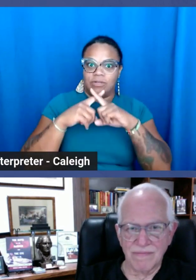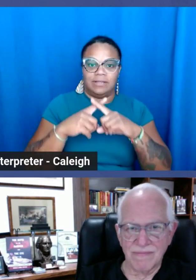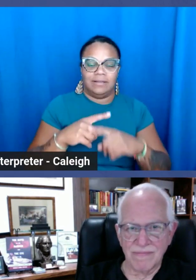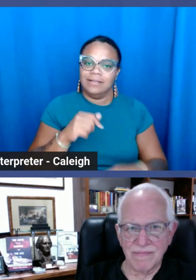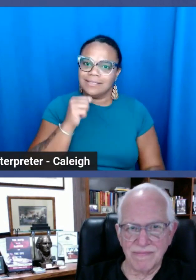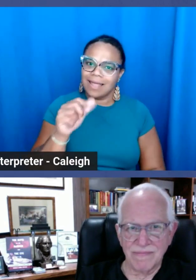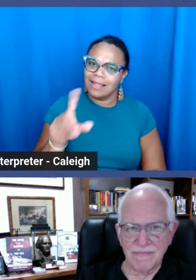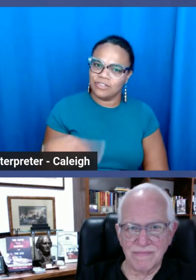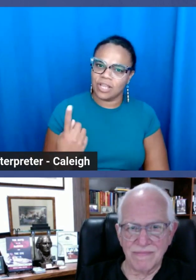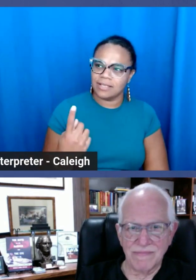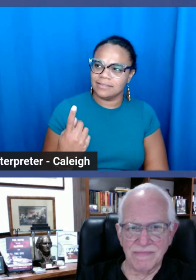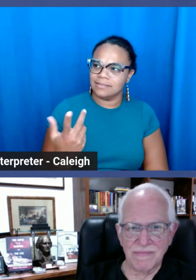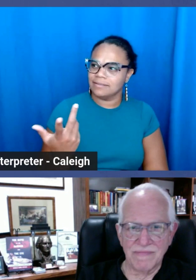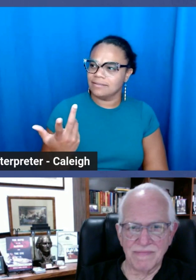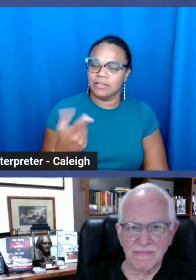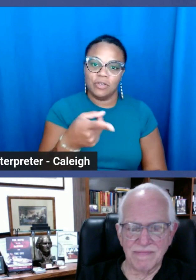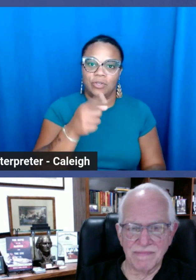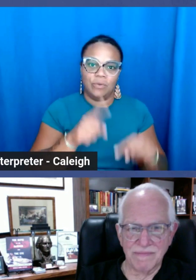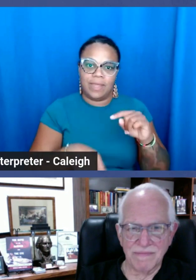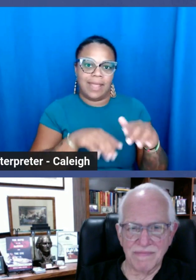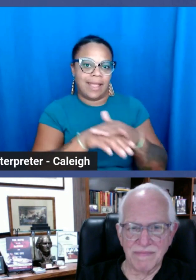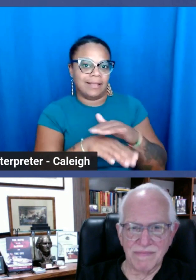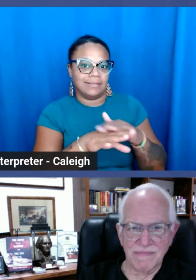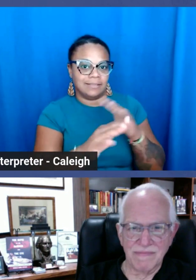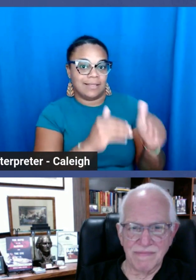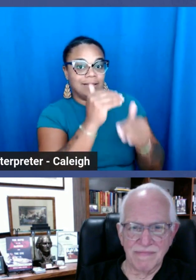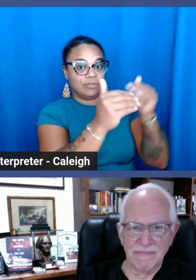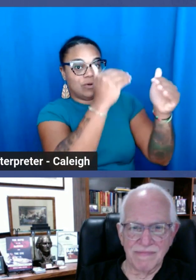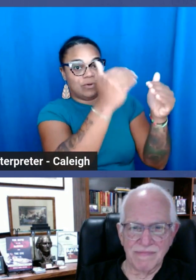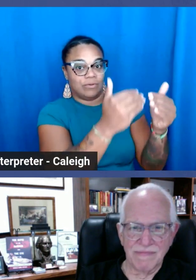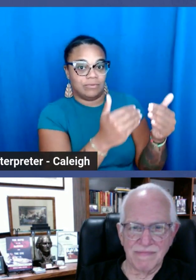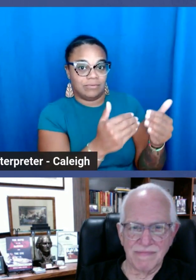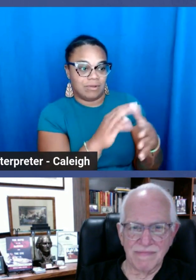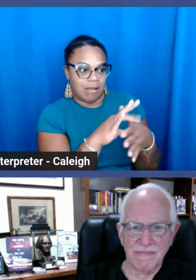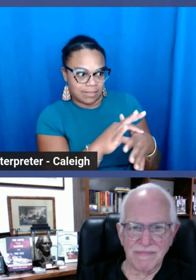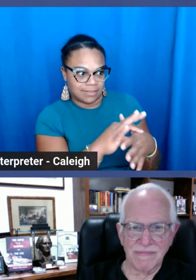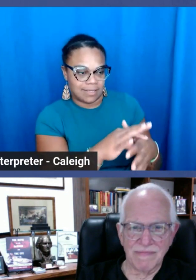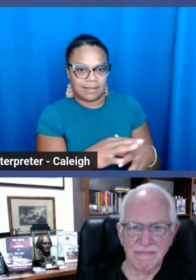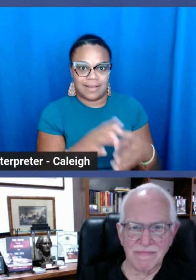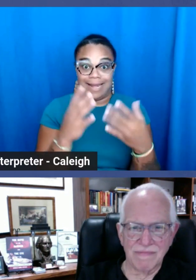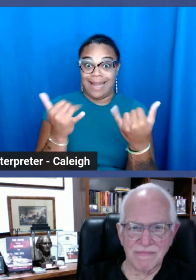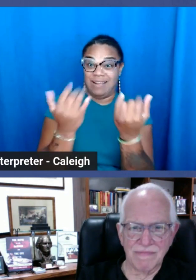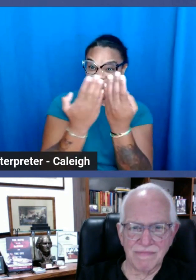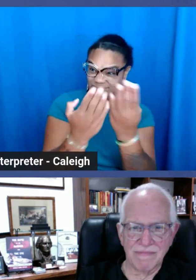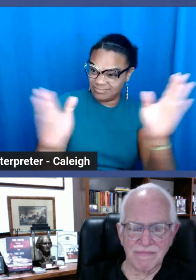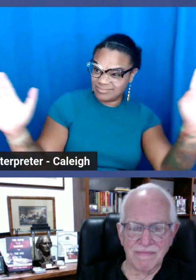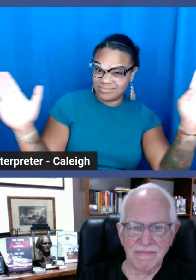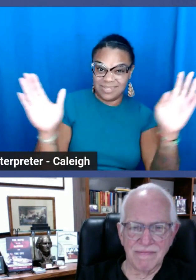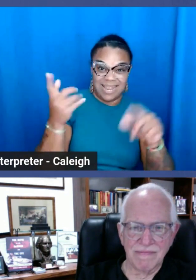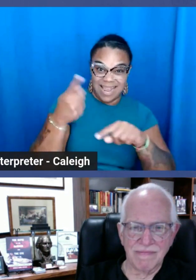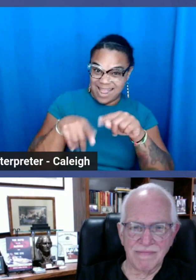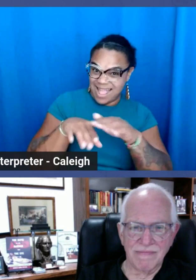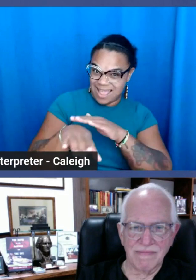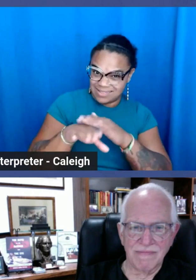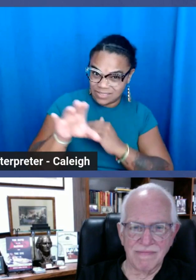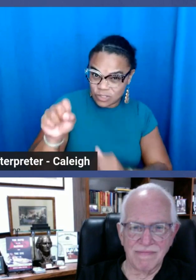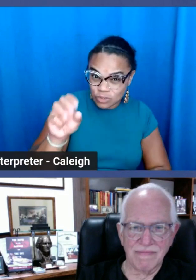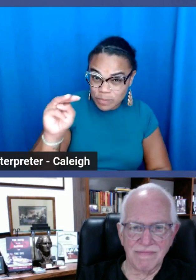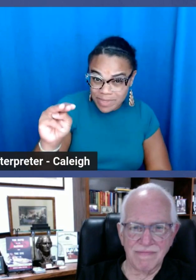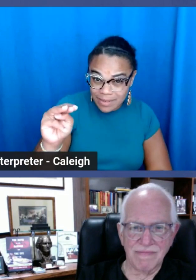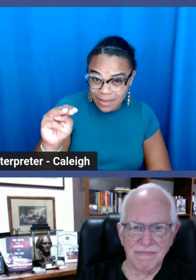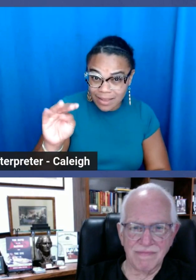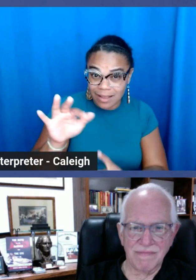can't access adult content. This is you can't go on social media unless you